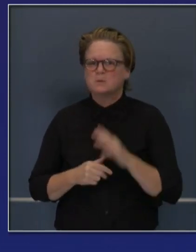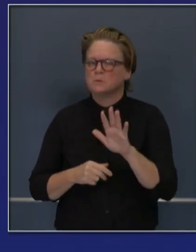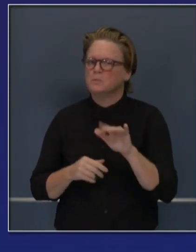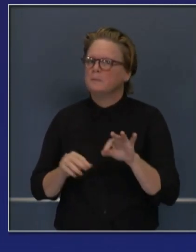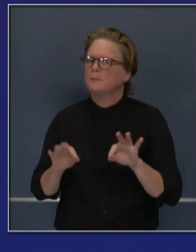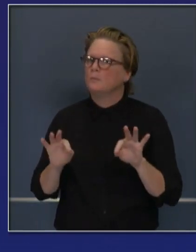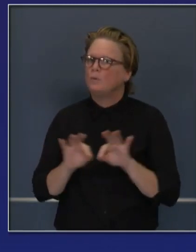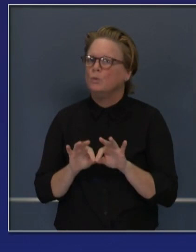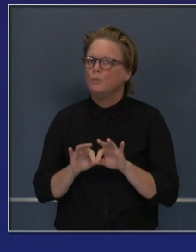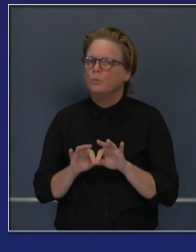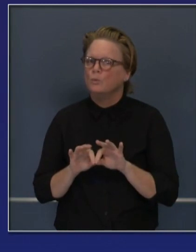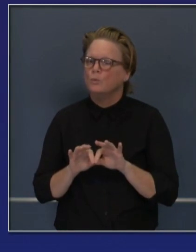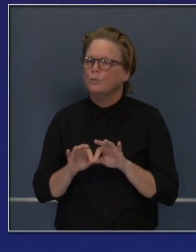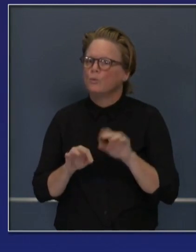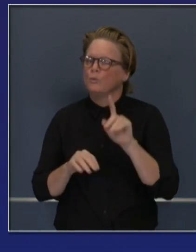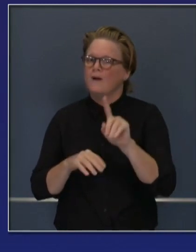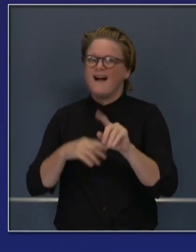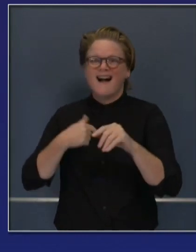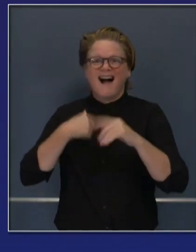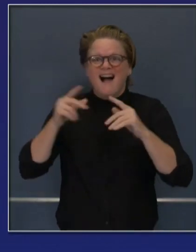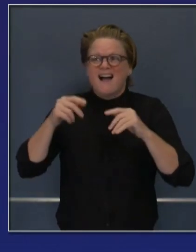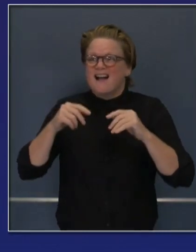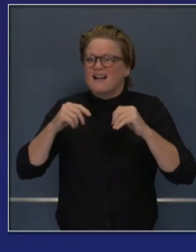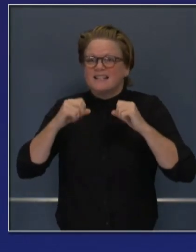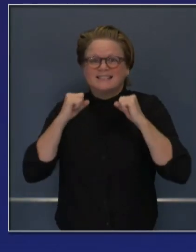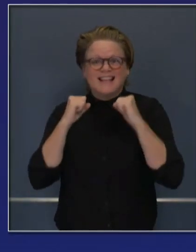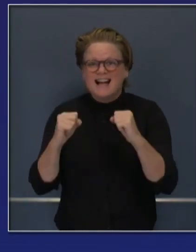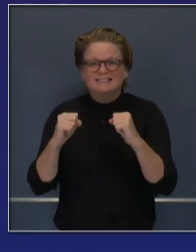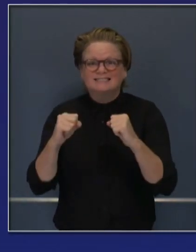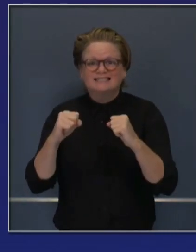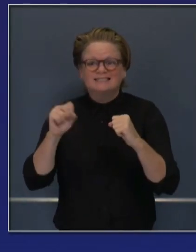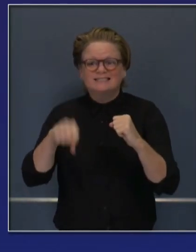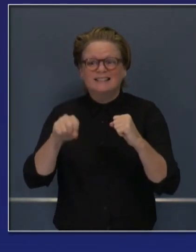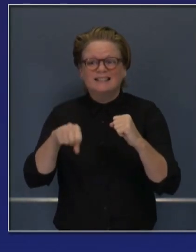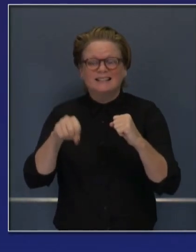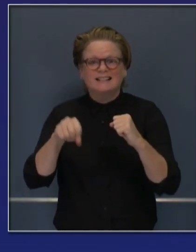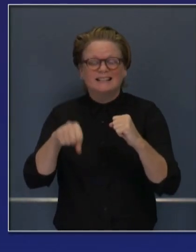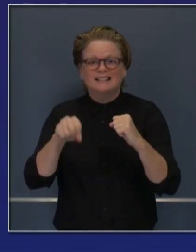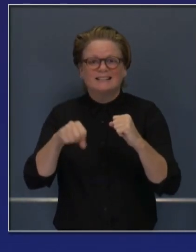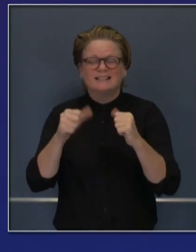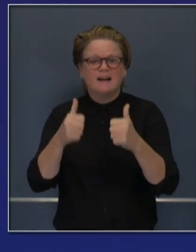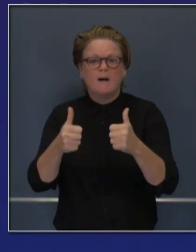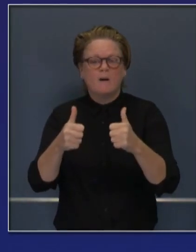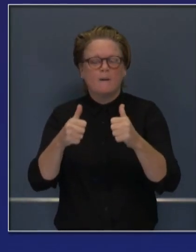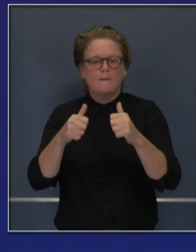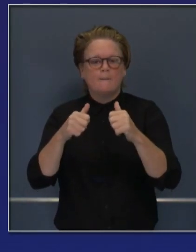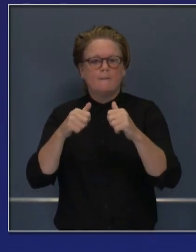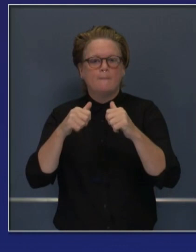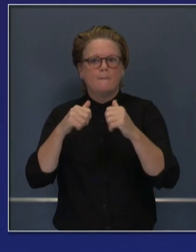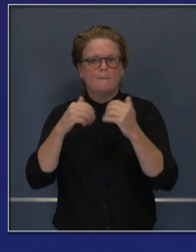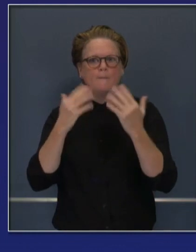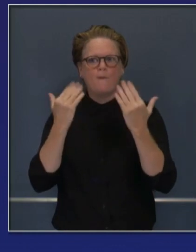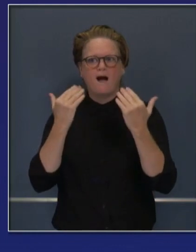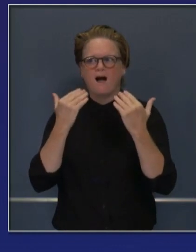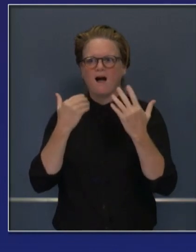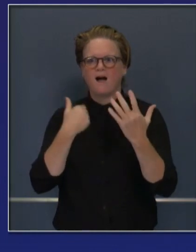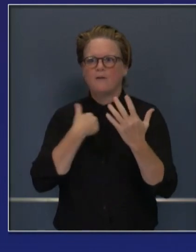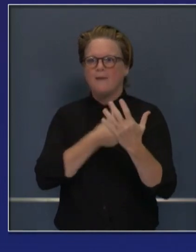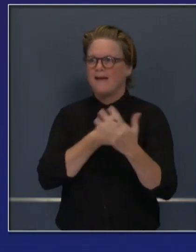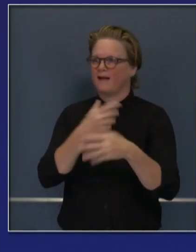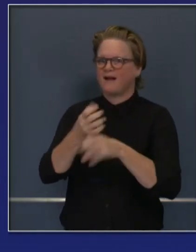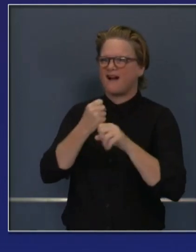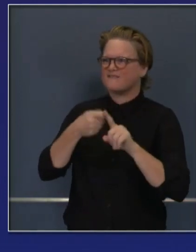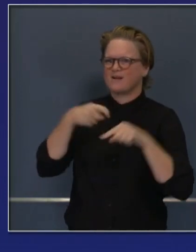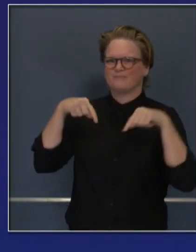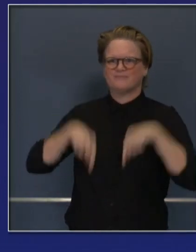some optimism in the midst of all of this overwhelming data, not only coming from this presentation in the state of California,